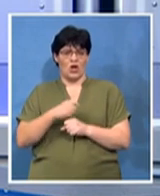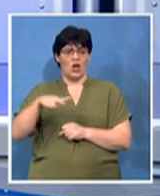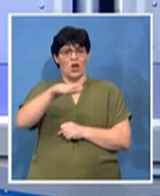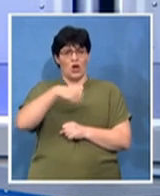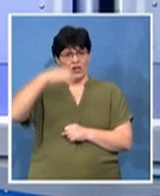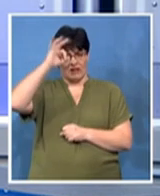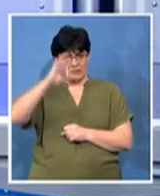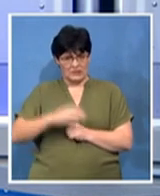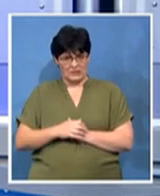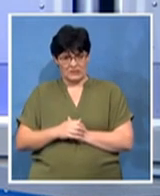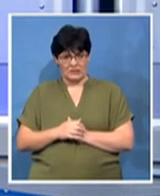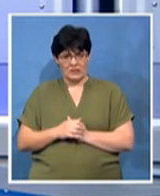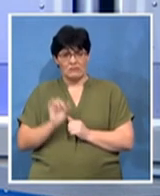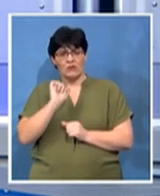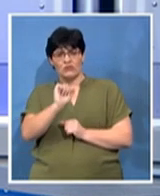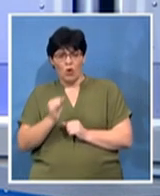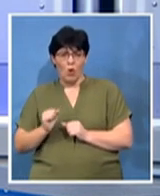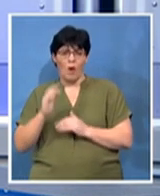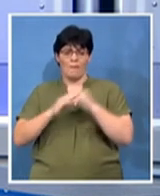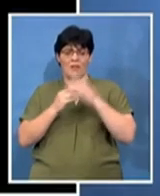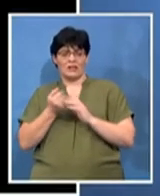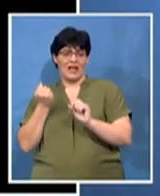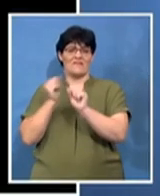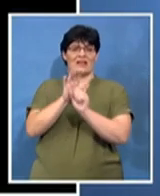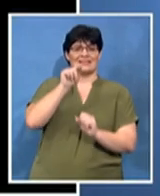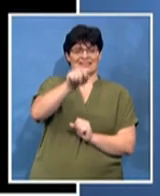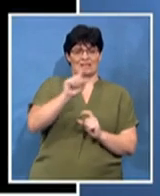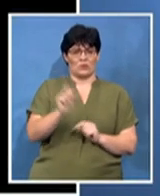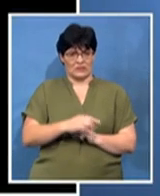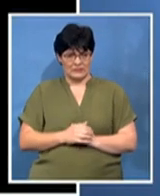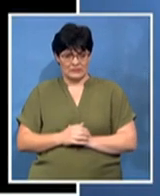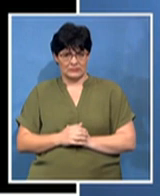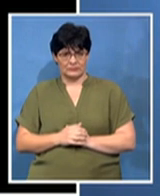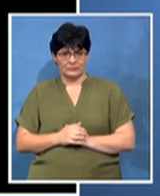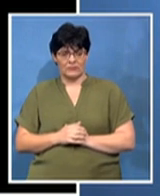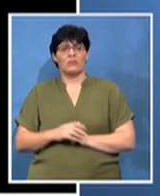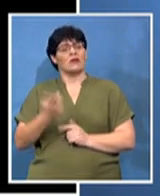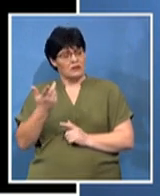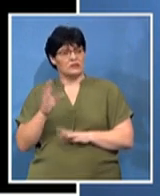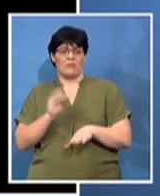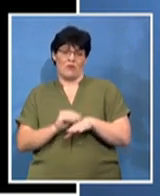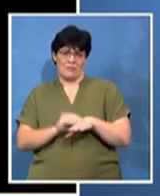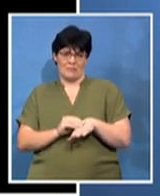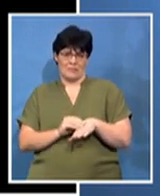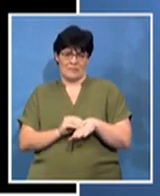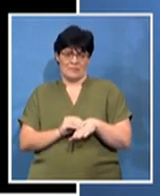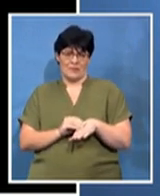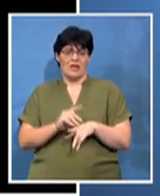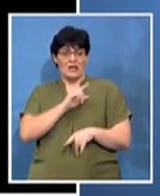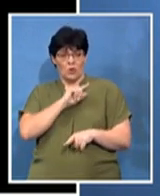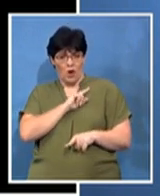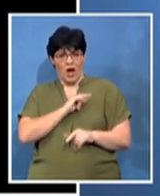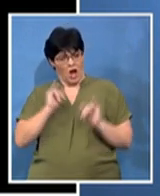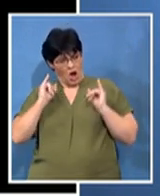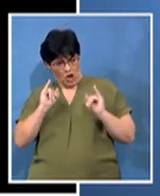that? This is the problem, and this is why we're fighting this case, and we're actually treating it with the agency that we are, because we have to,